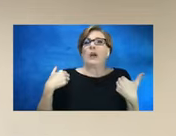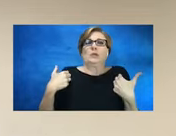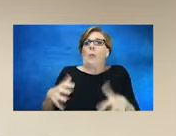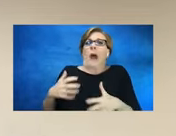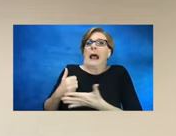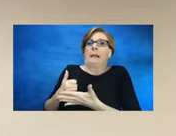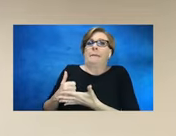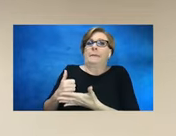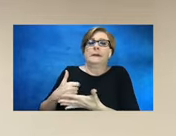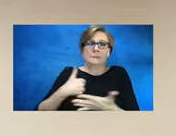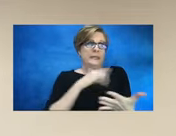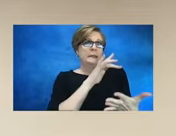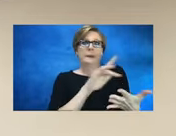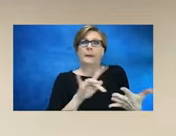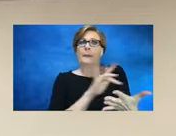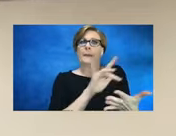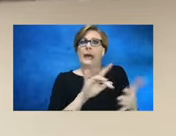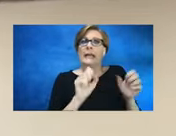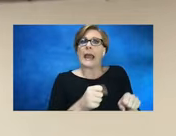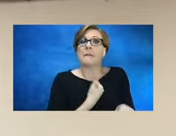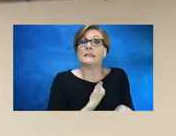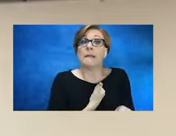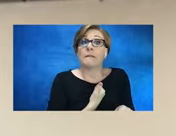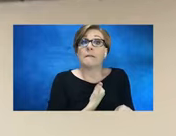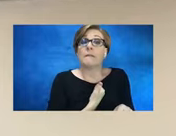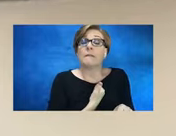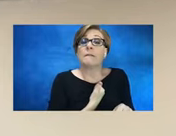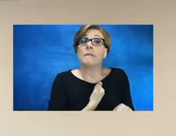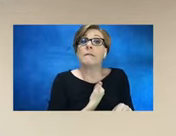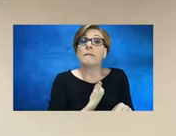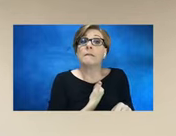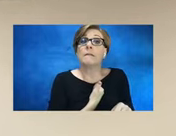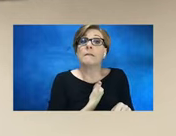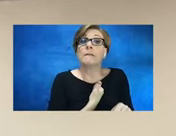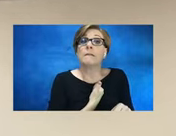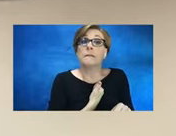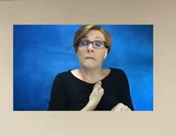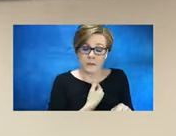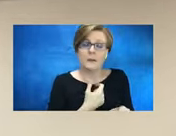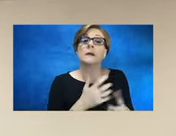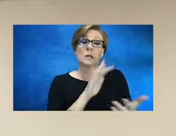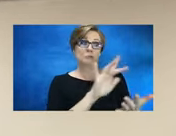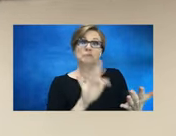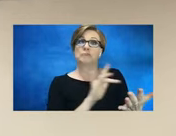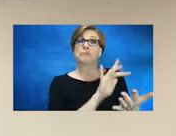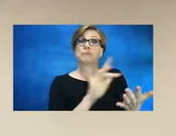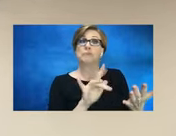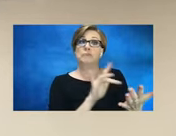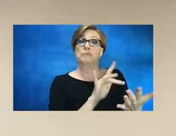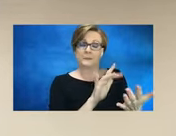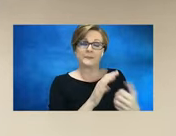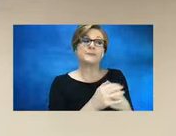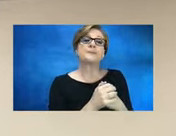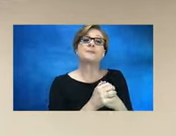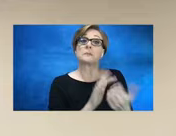they're completing their ballot. So that machine will allow them to complete that ballot using the touch screen. When